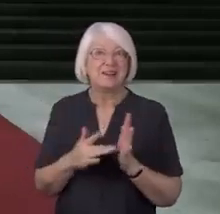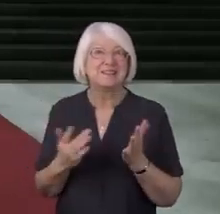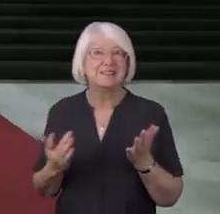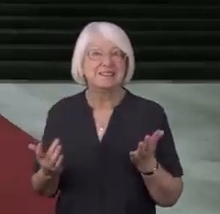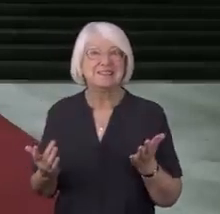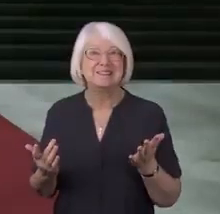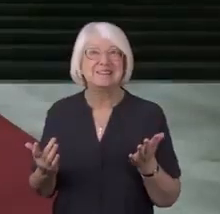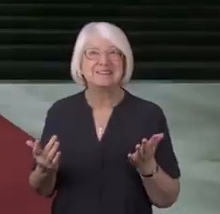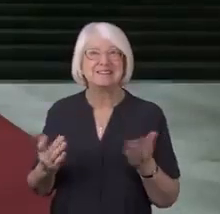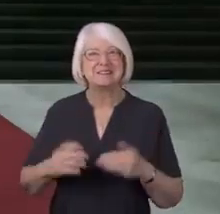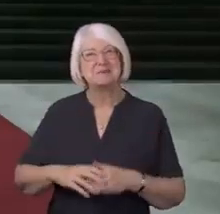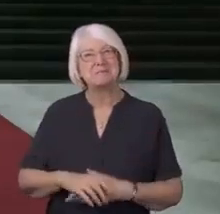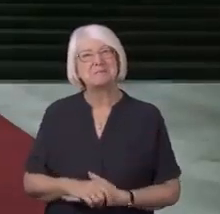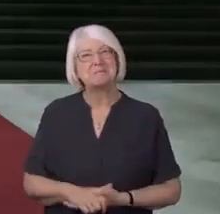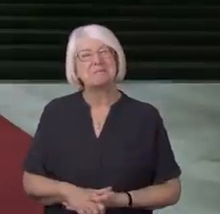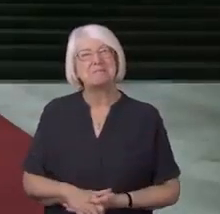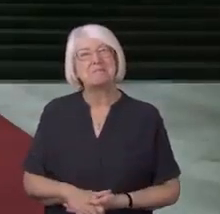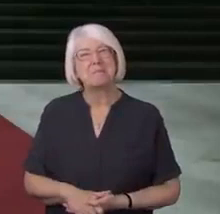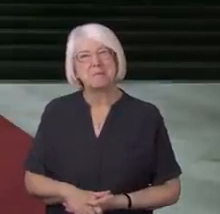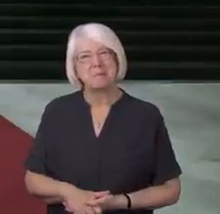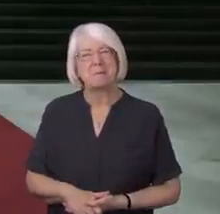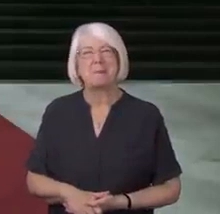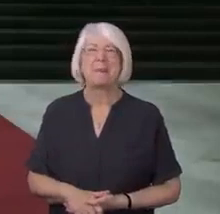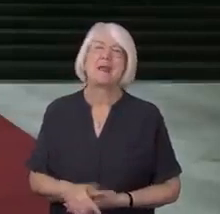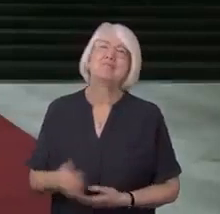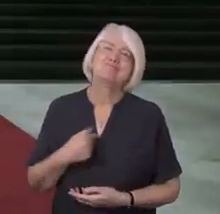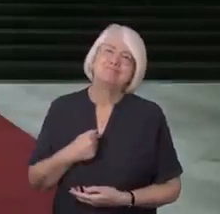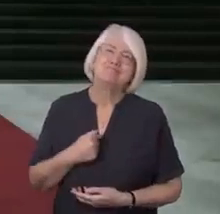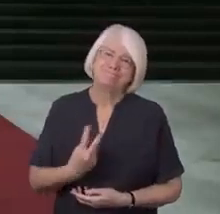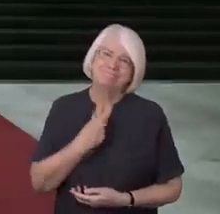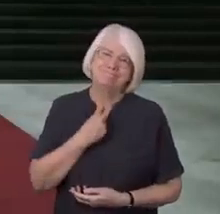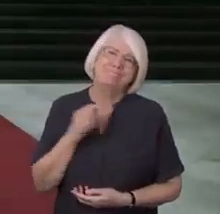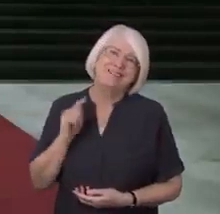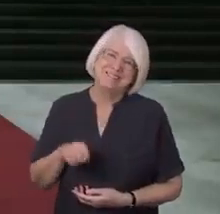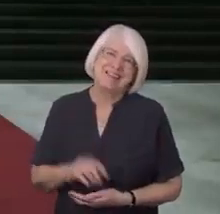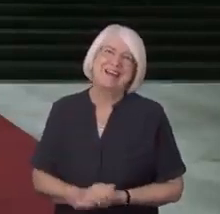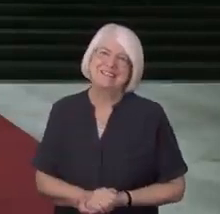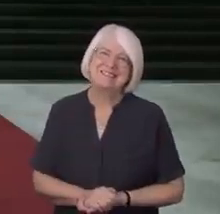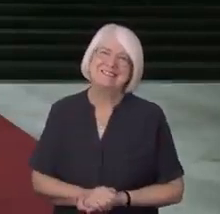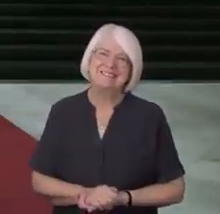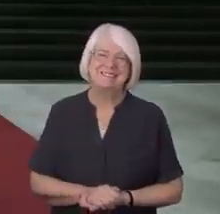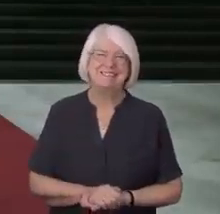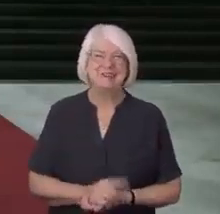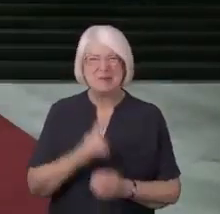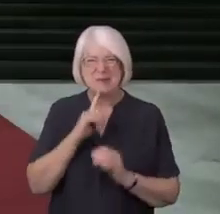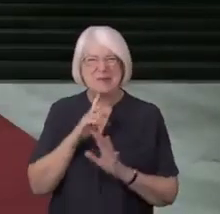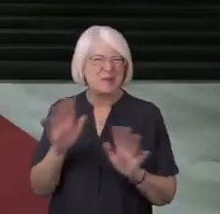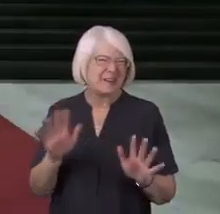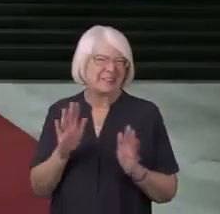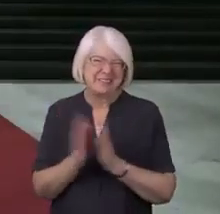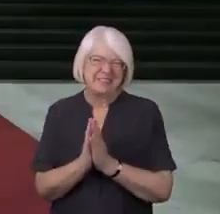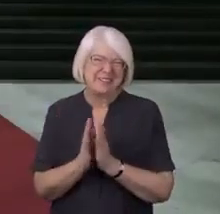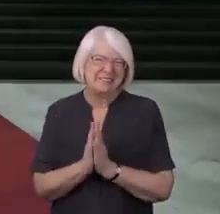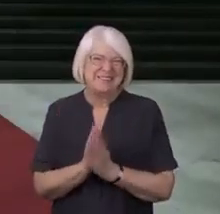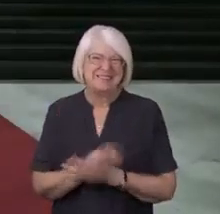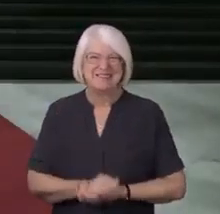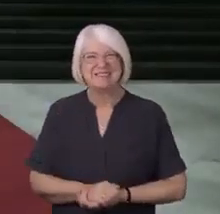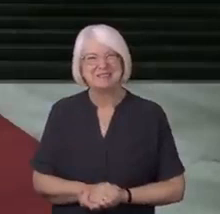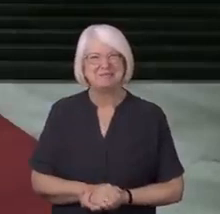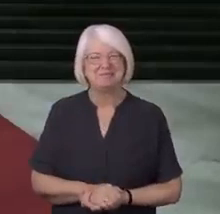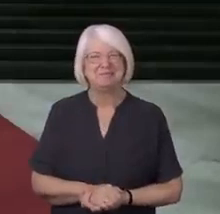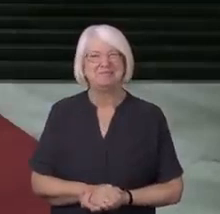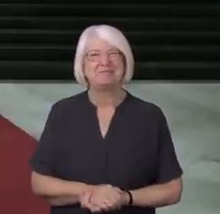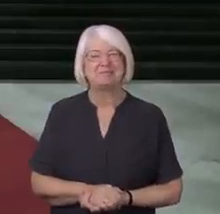center of that Christingle. I miss being in the parish and those wonderful Christingle service.